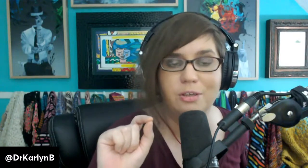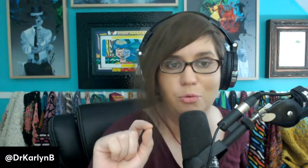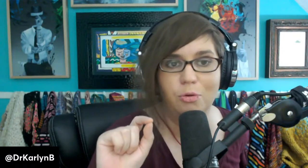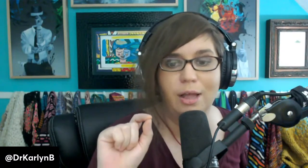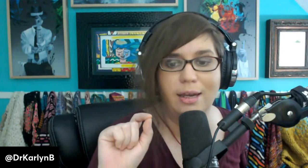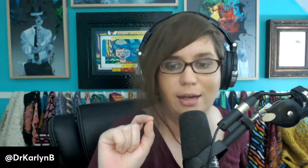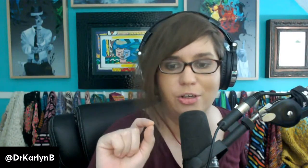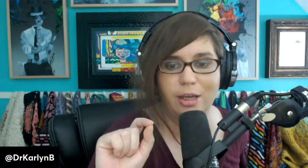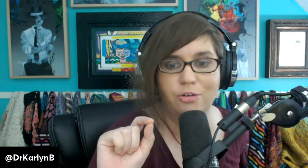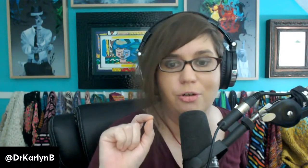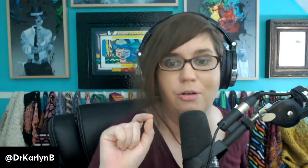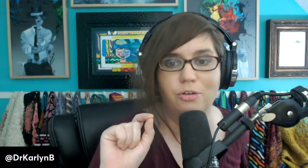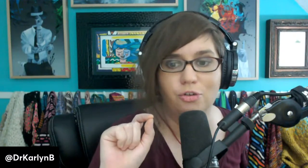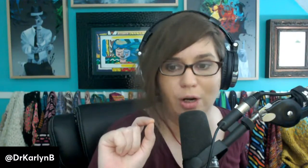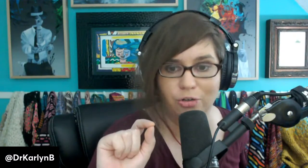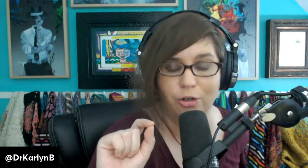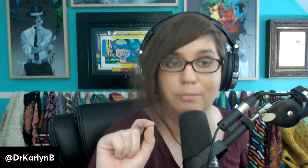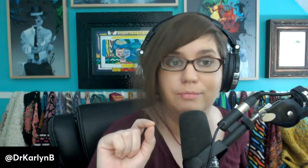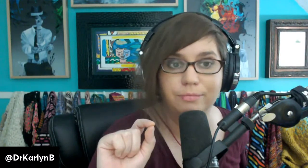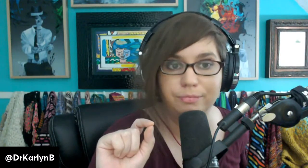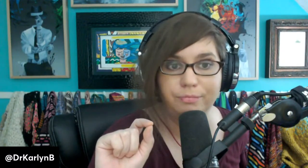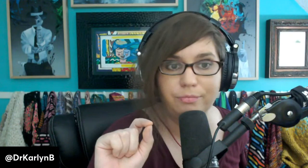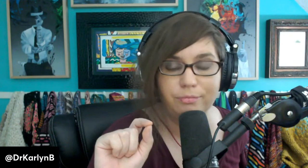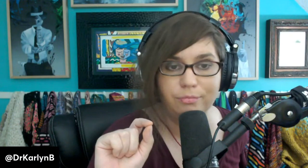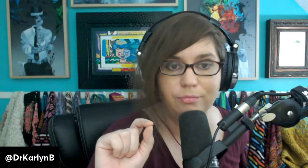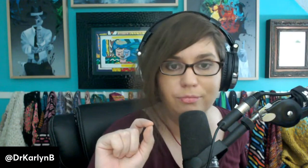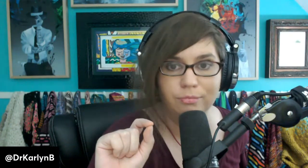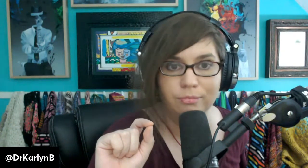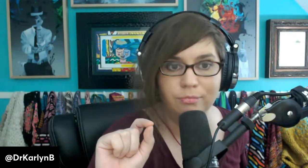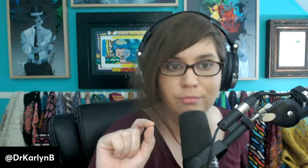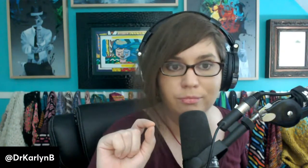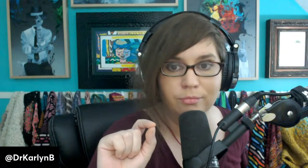of the school and educational structure.